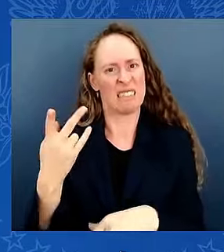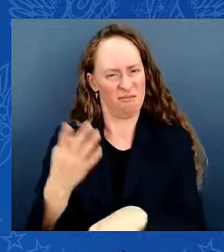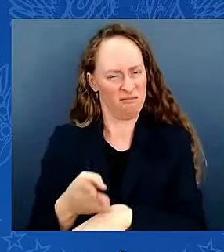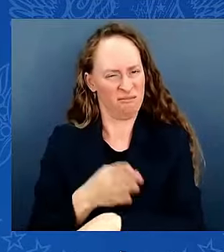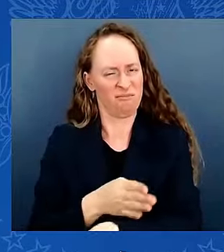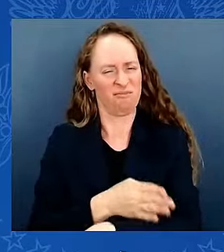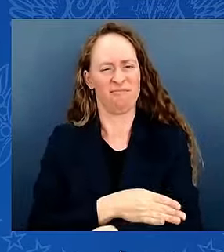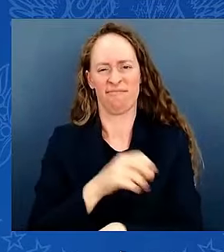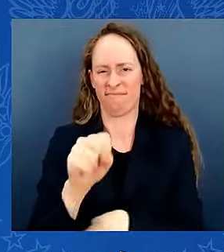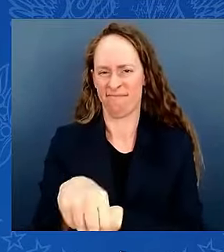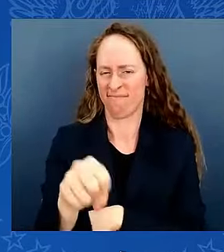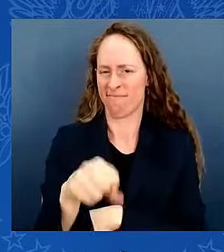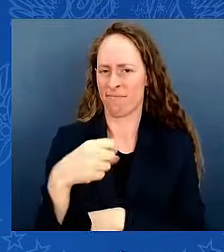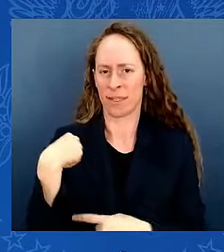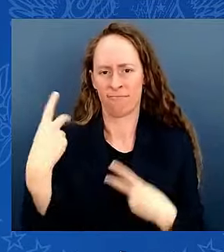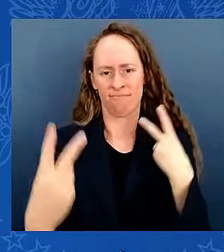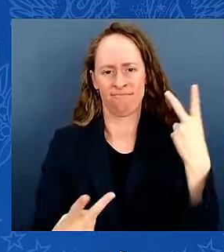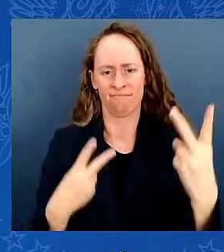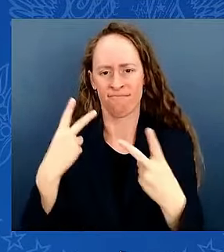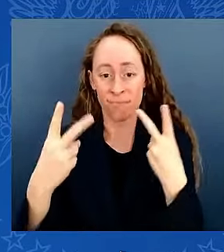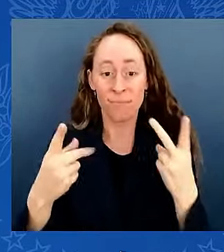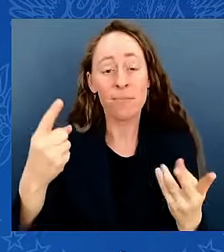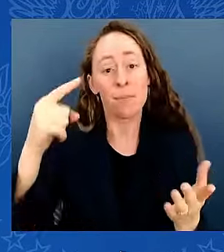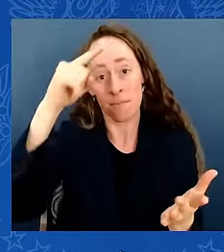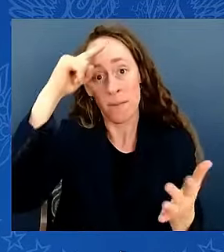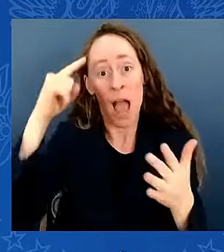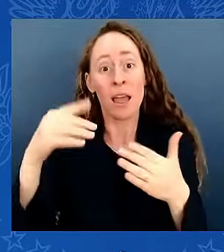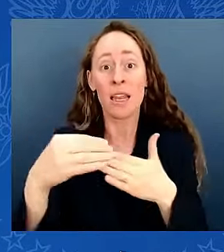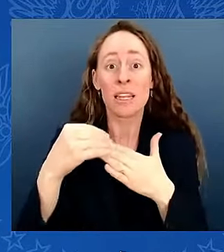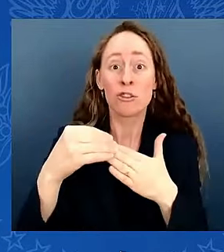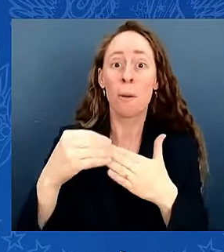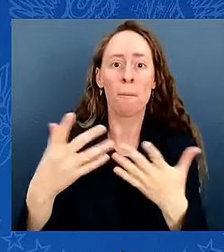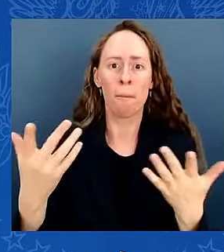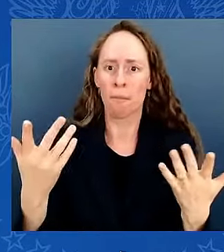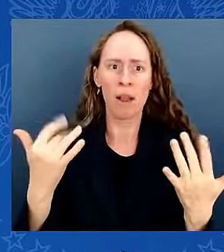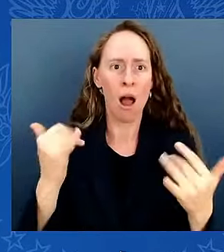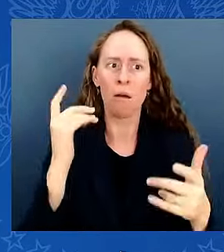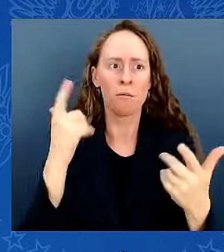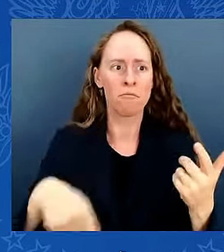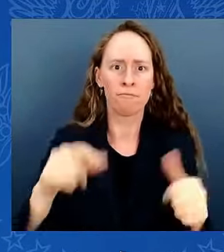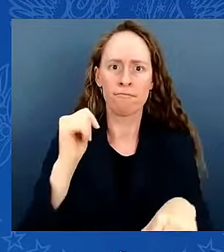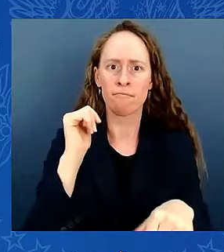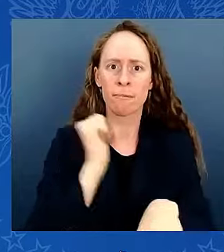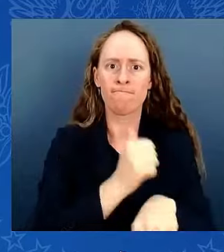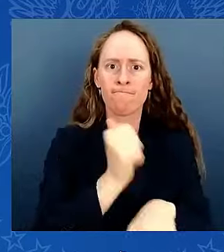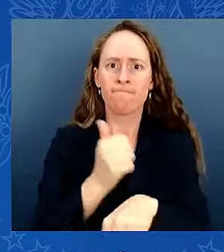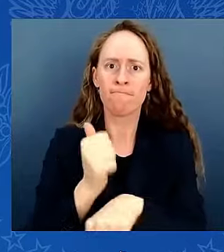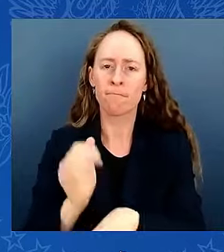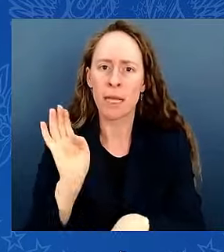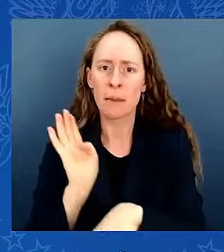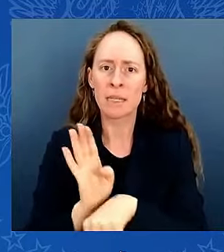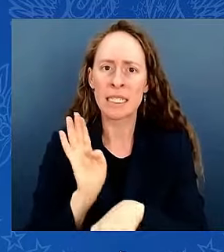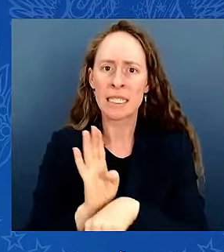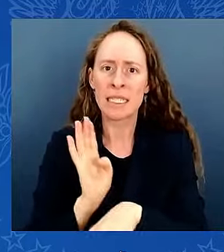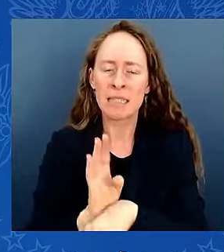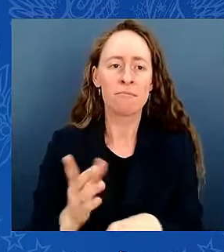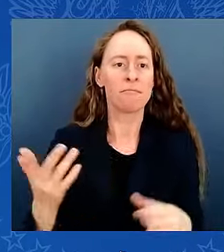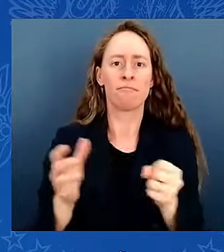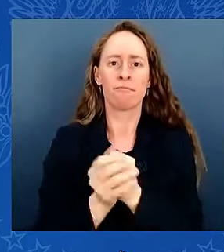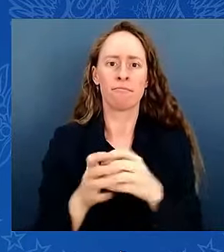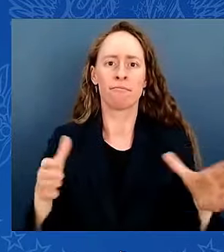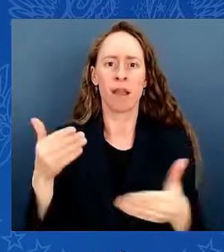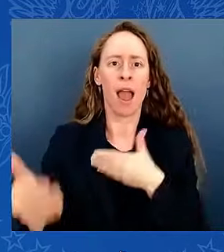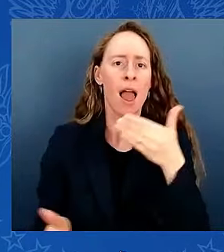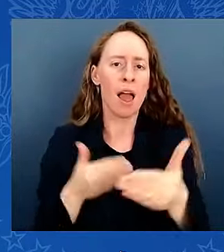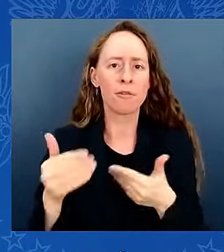Americans are starting new businesses, creating jobs, buying homes, and pursuing